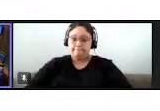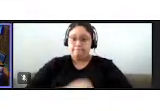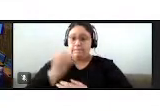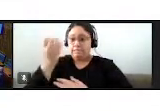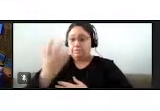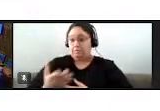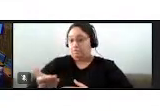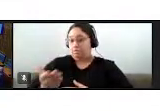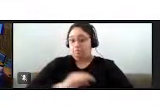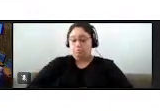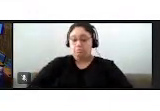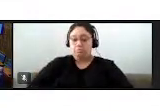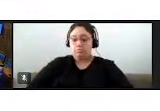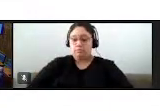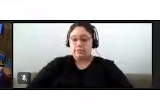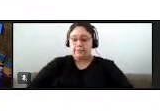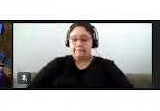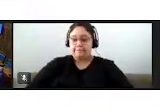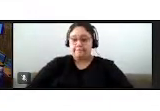Speaker?